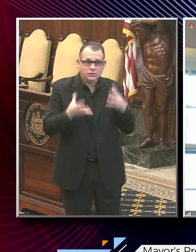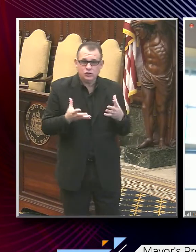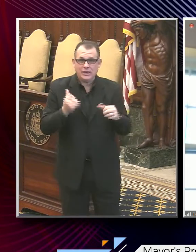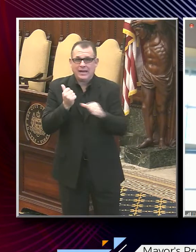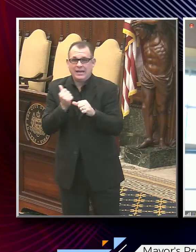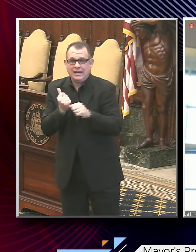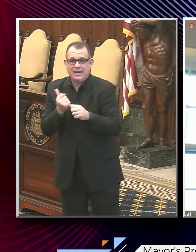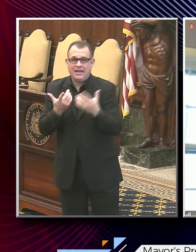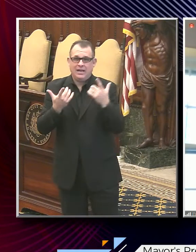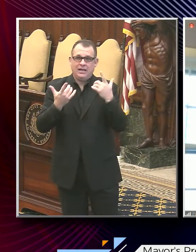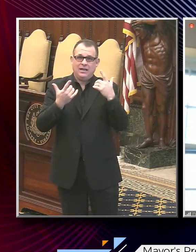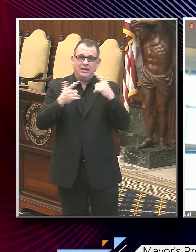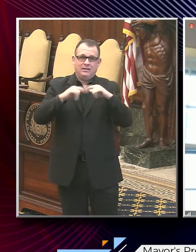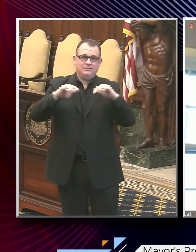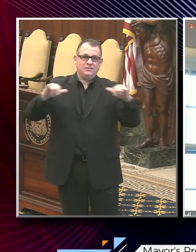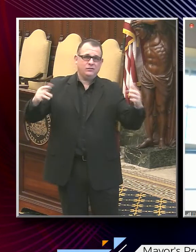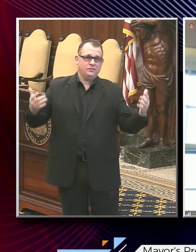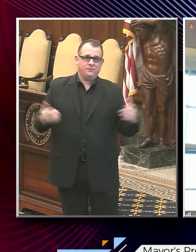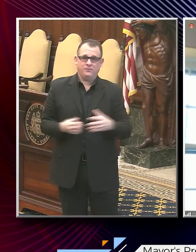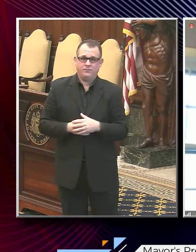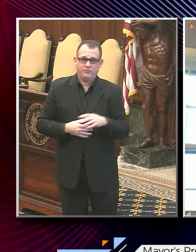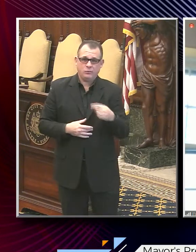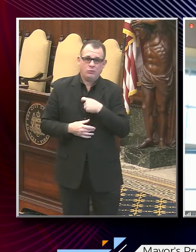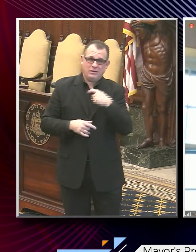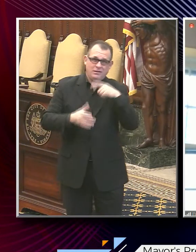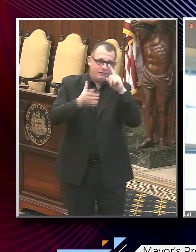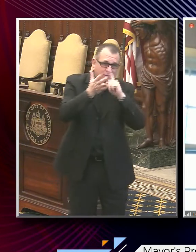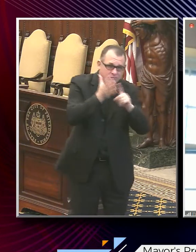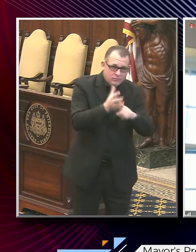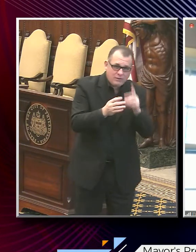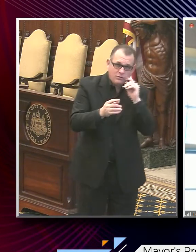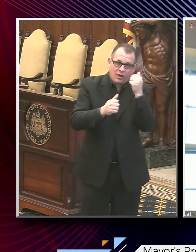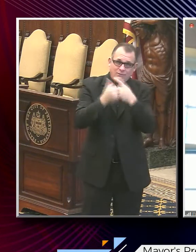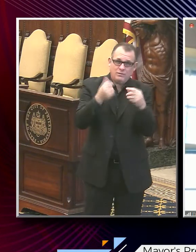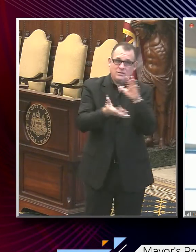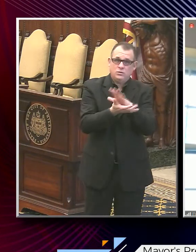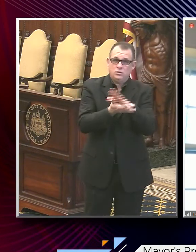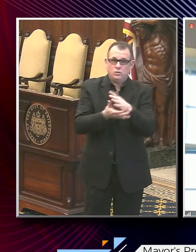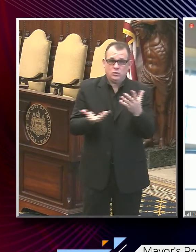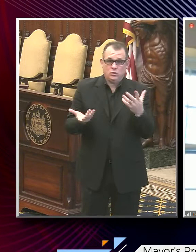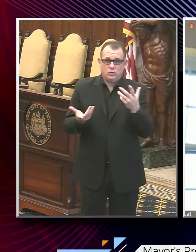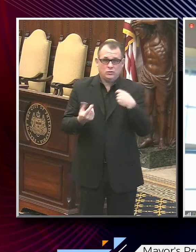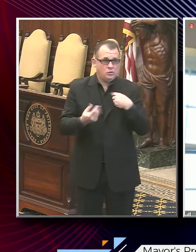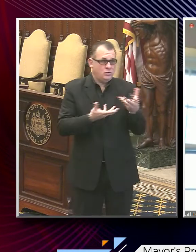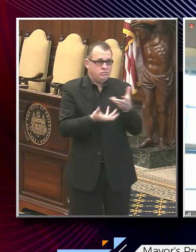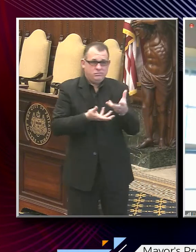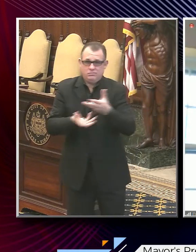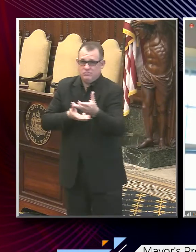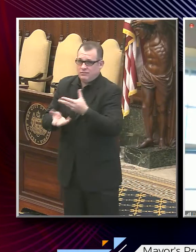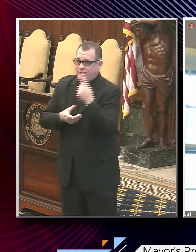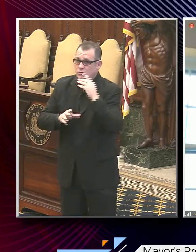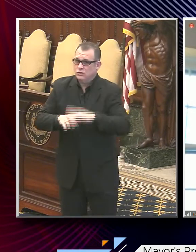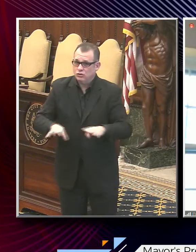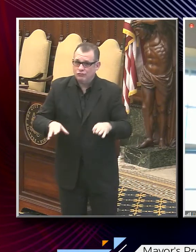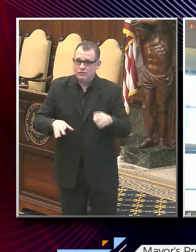and teachers' aides. So we are going to be looking at everyone in the schools who interacts with children, and we'll be including